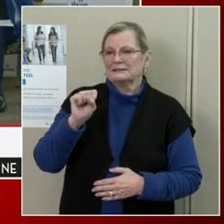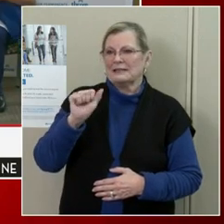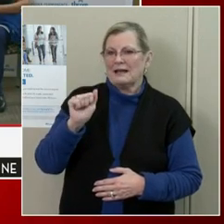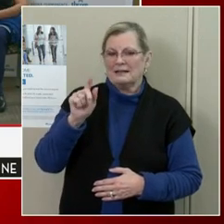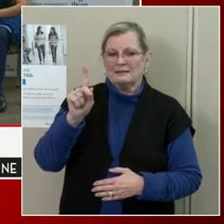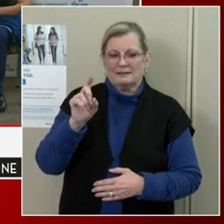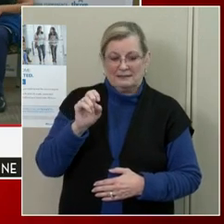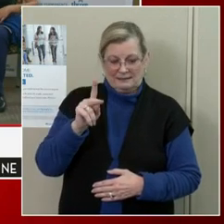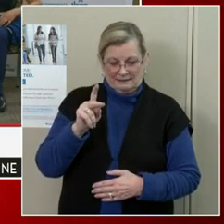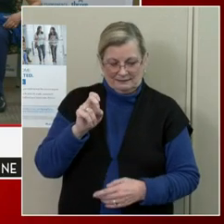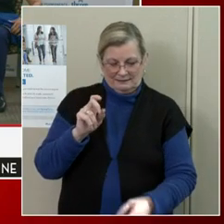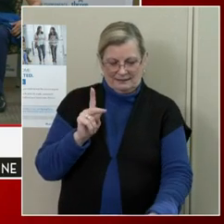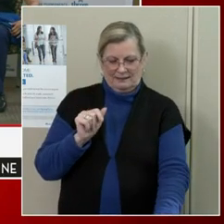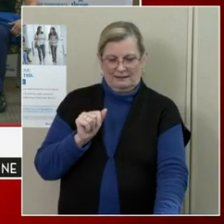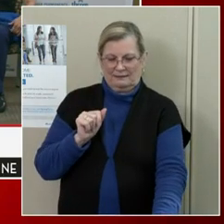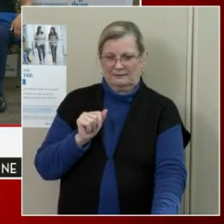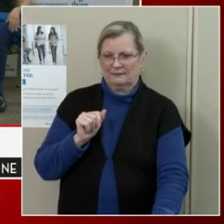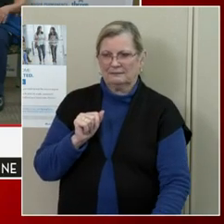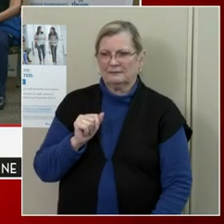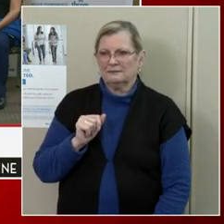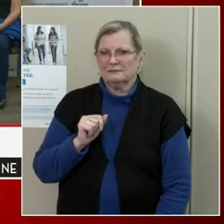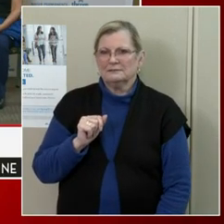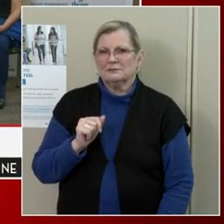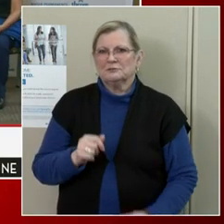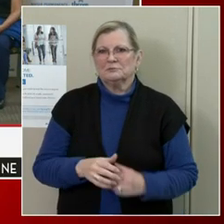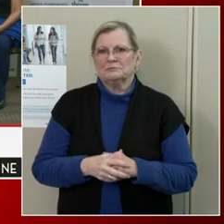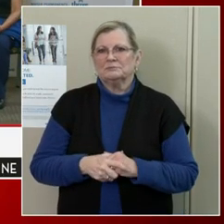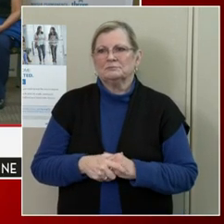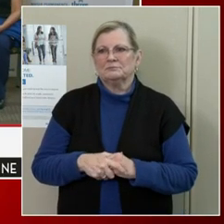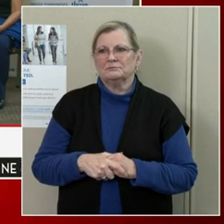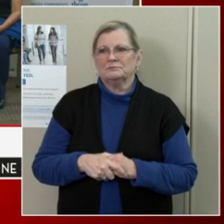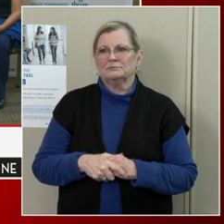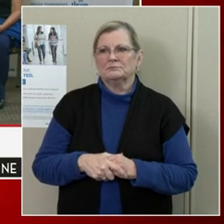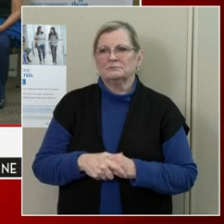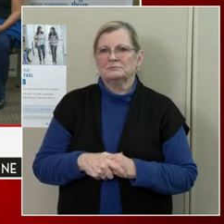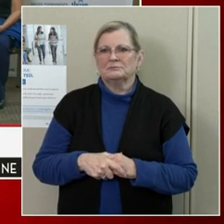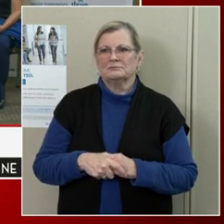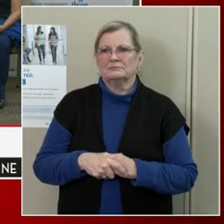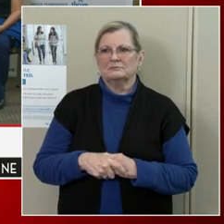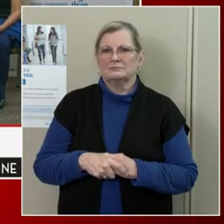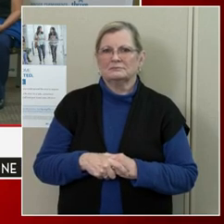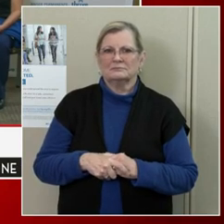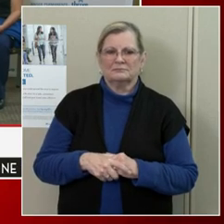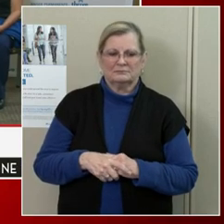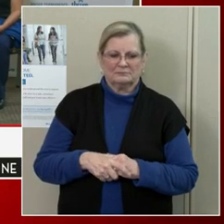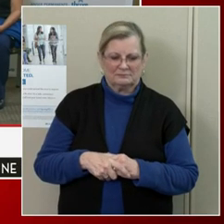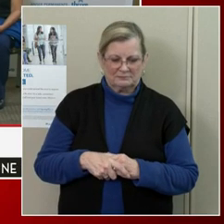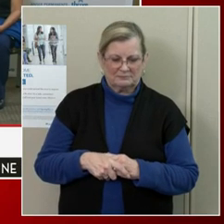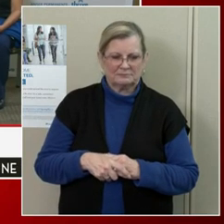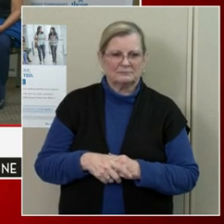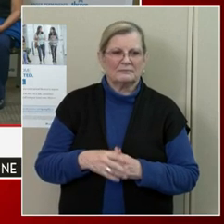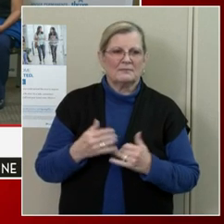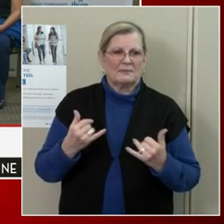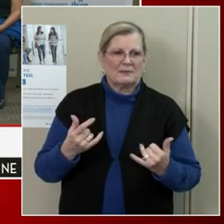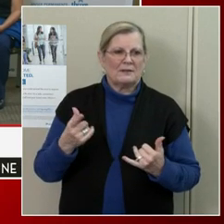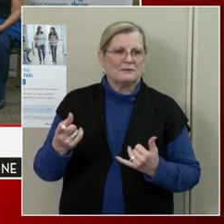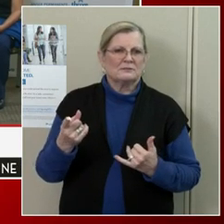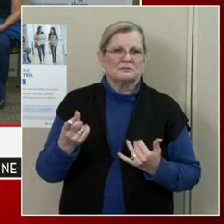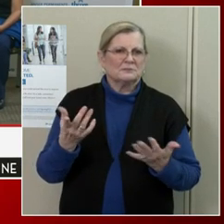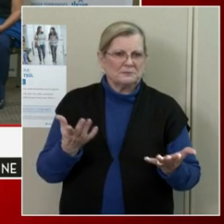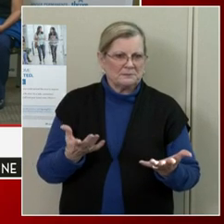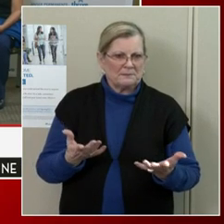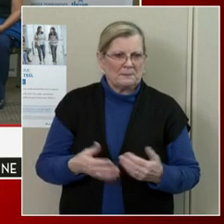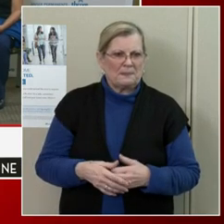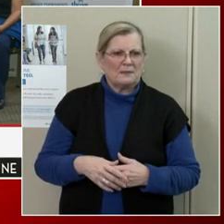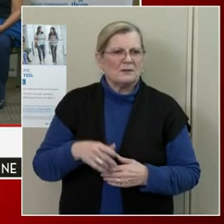Service for Advanced Urgent Care in the D.C. and Suburban Maryland service area, which is our largest service area. Dr.